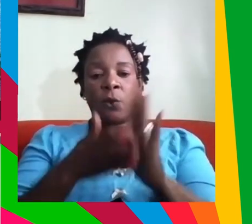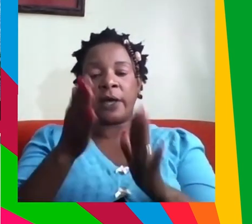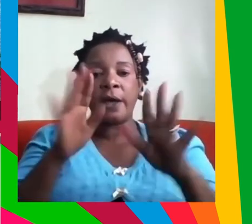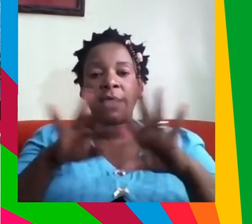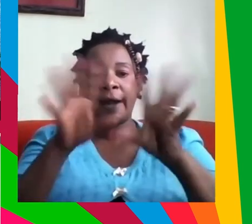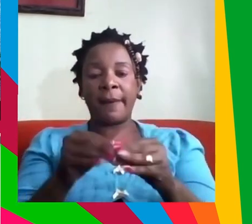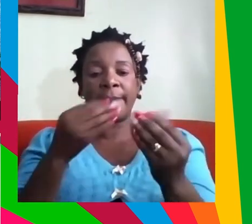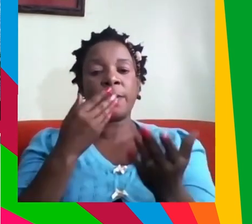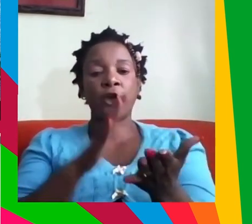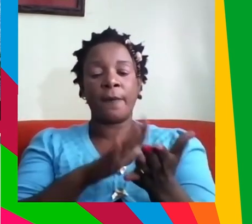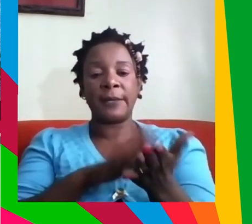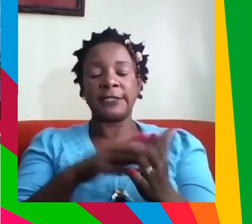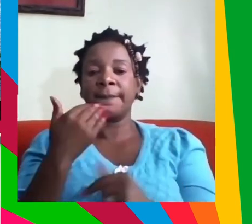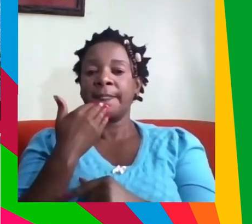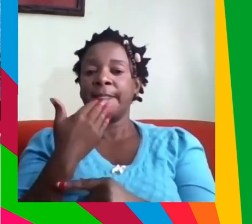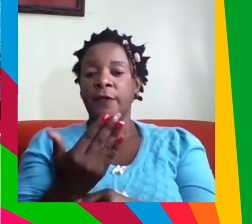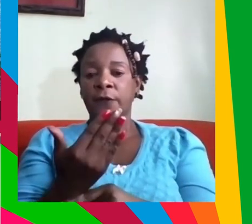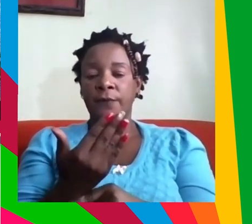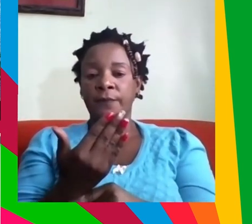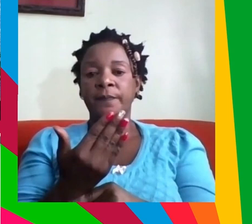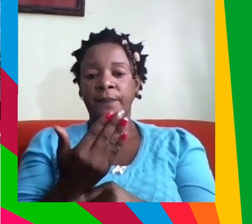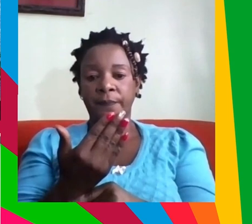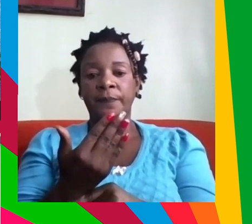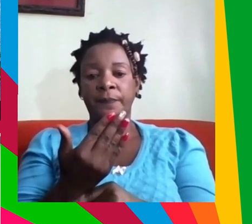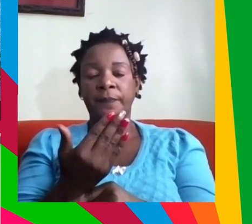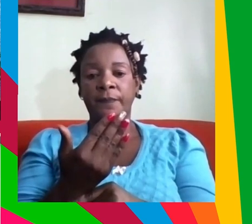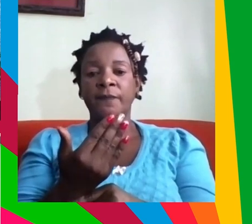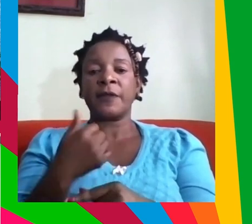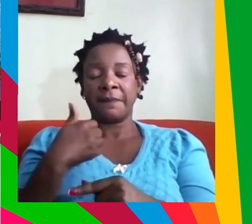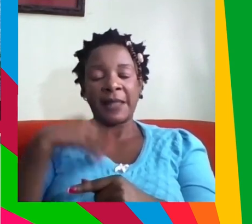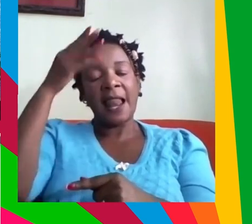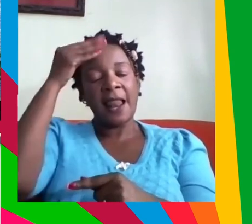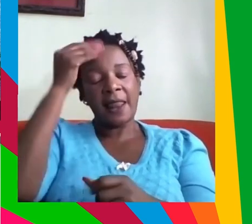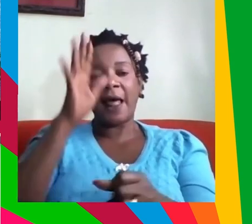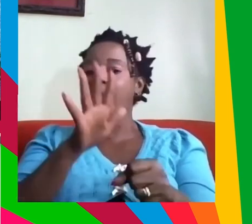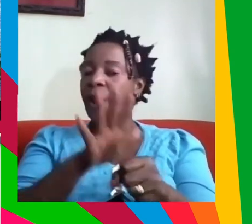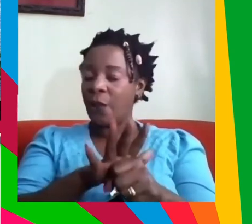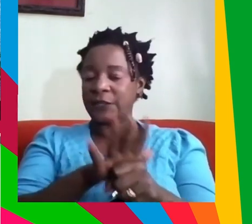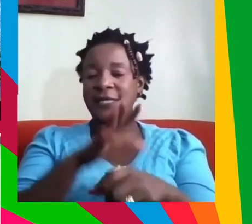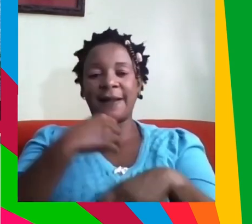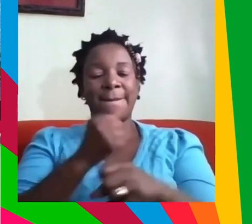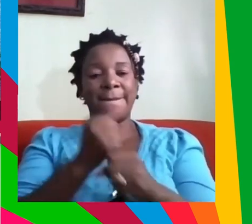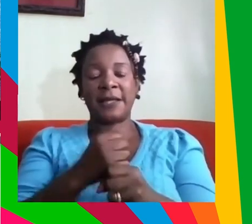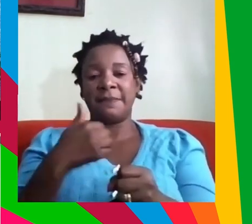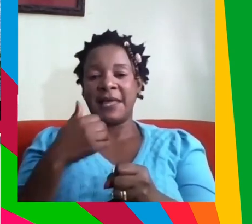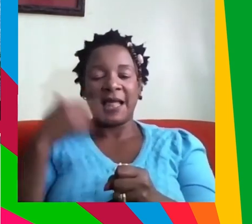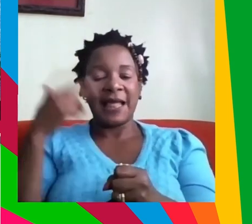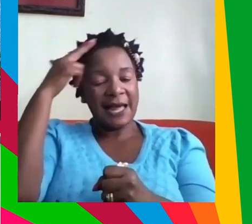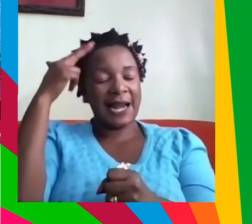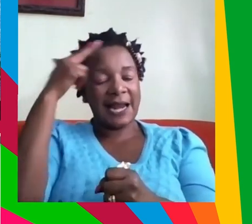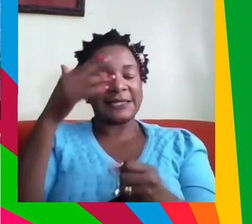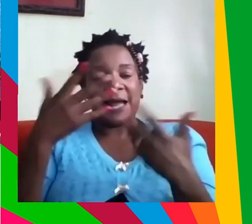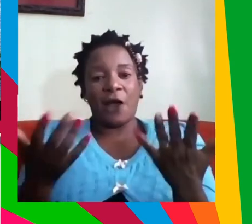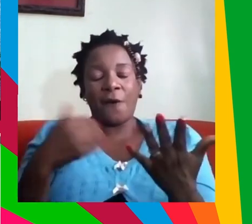Thank you both very much. Every time I hear you talk, I learn so much more. And it just makes me realize how very lucky I am to work